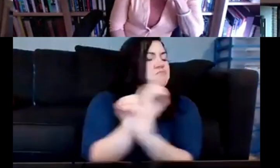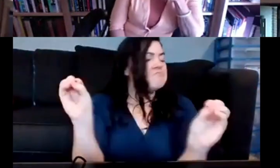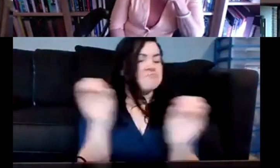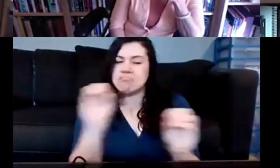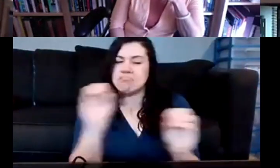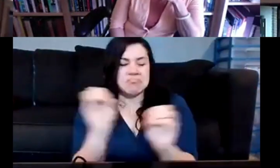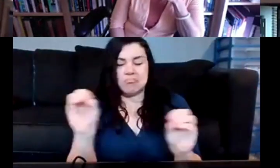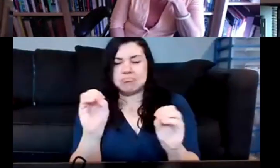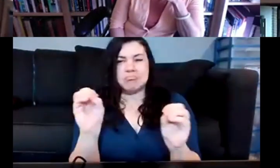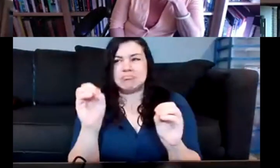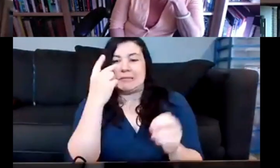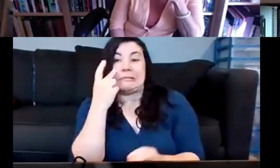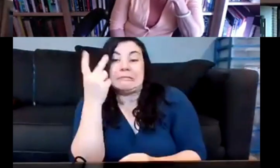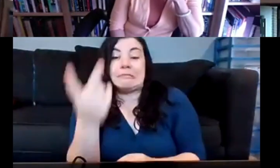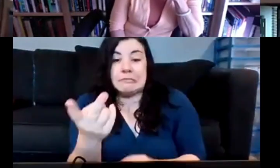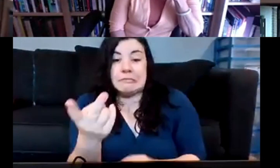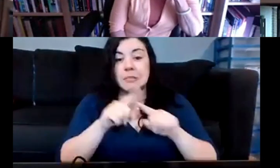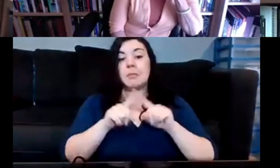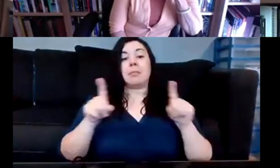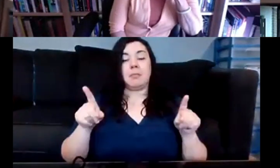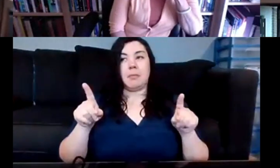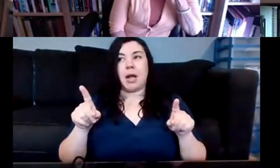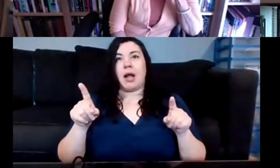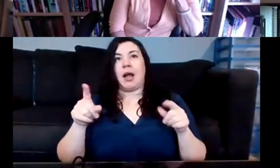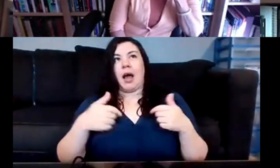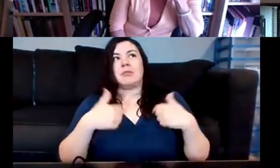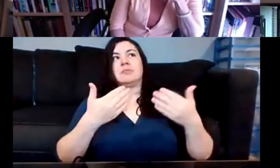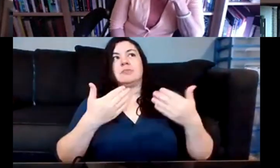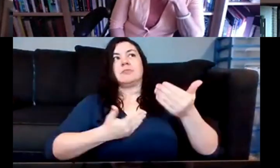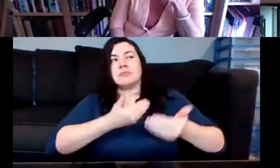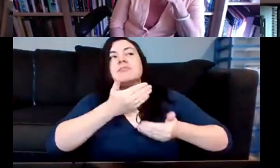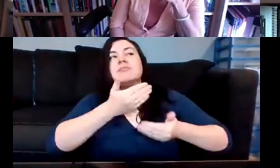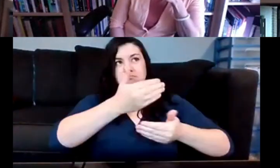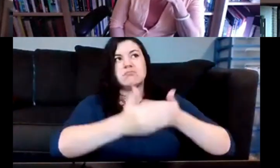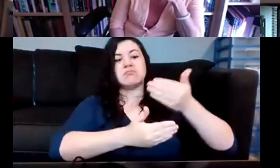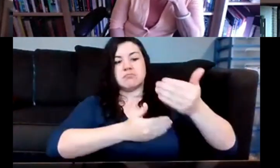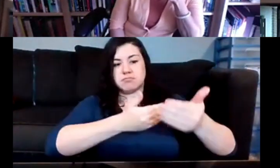But so I eventually moved forward with this.